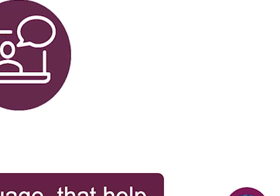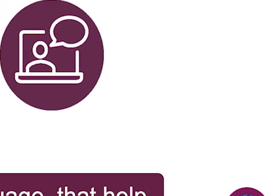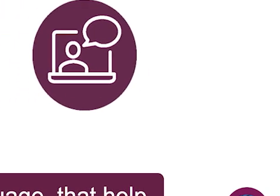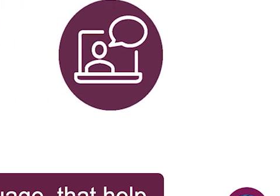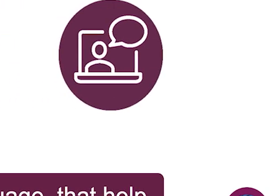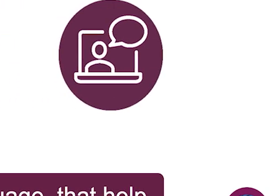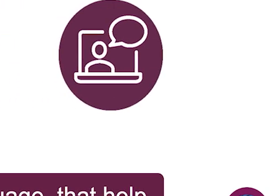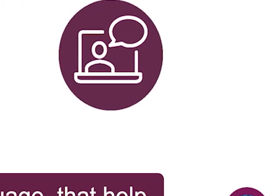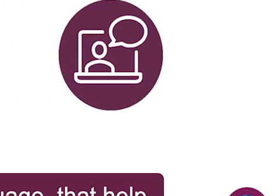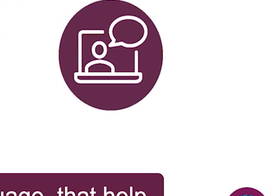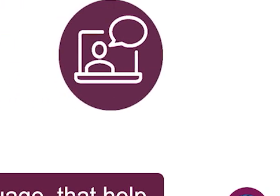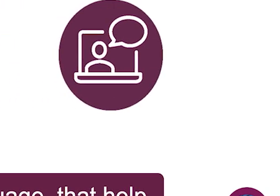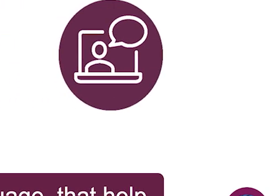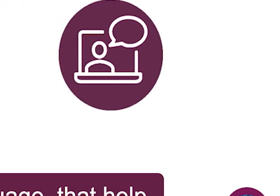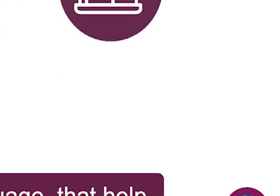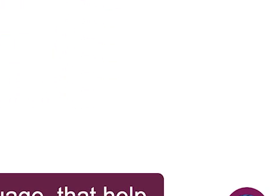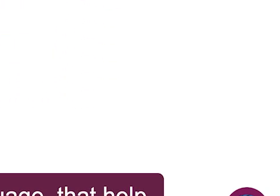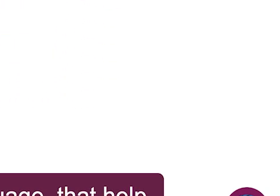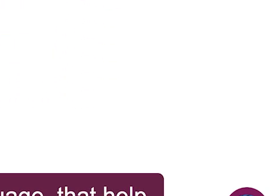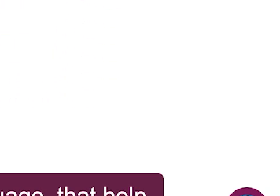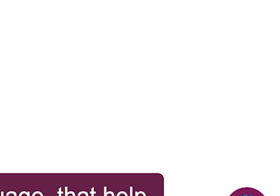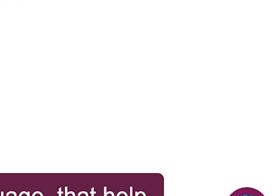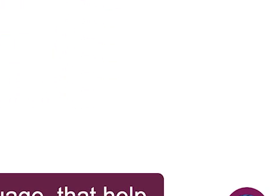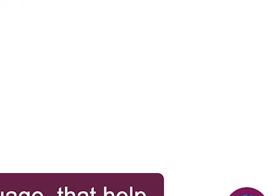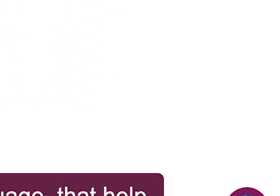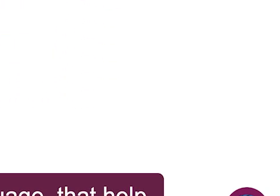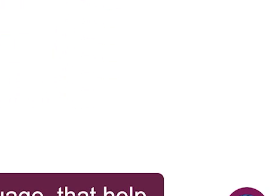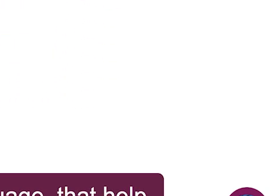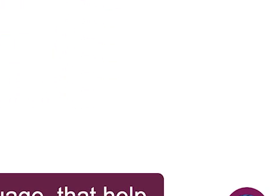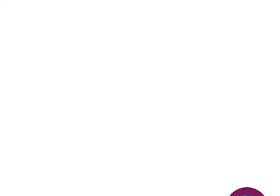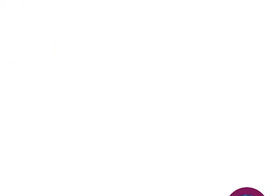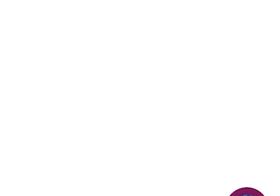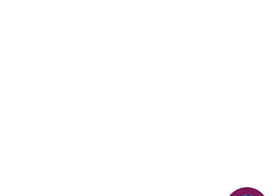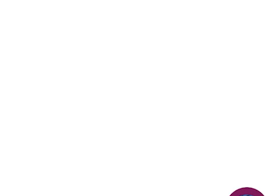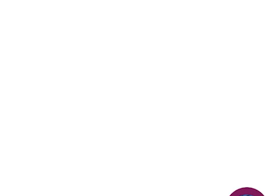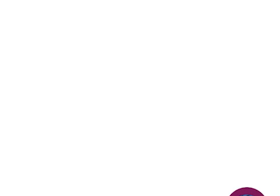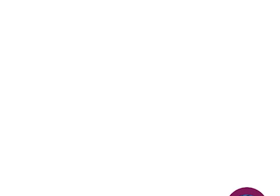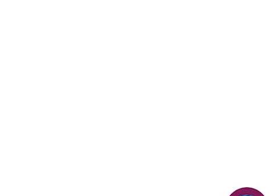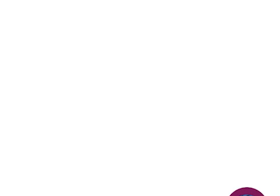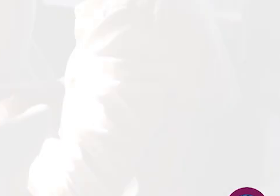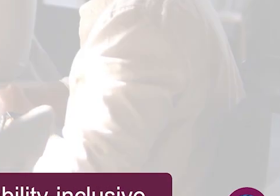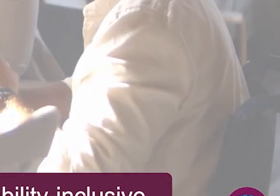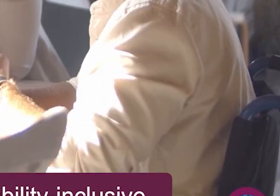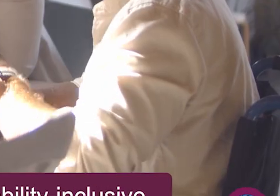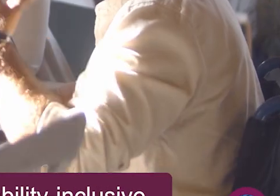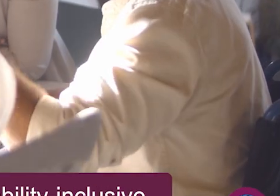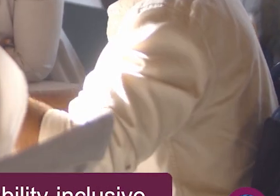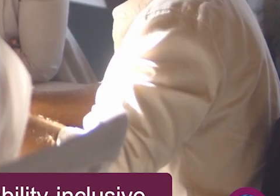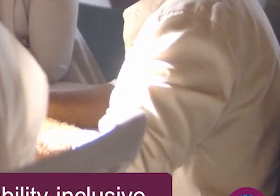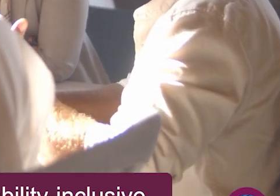We build tools in plain language that help people easily make informed choices about employment, housing, and healthcare. Our